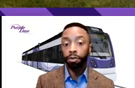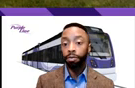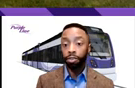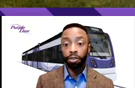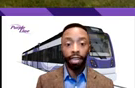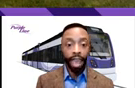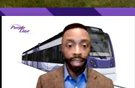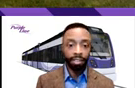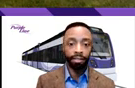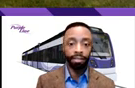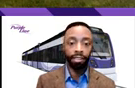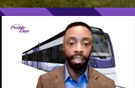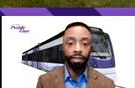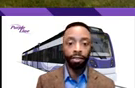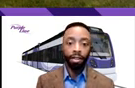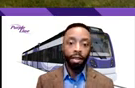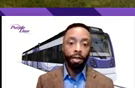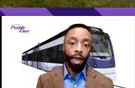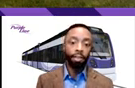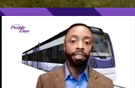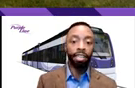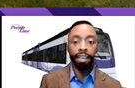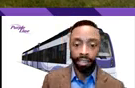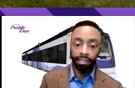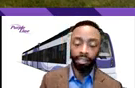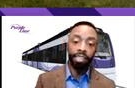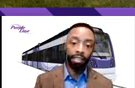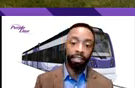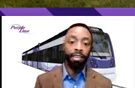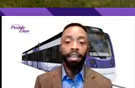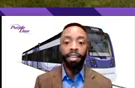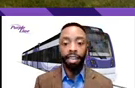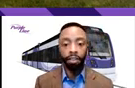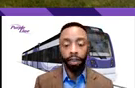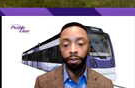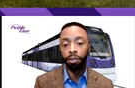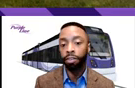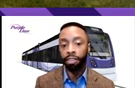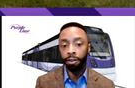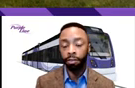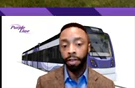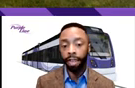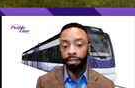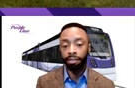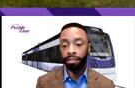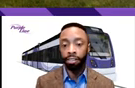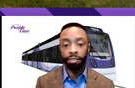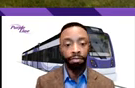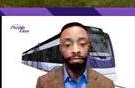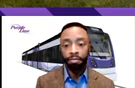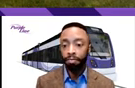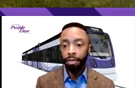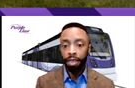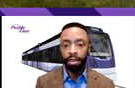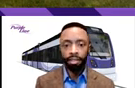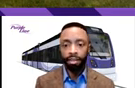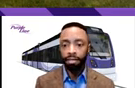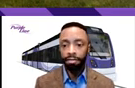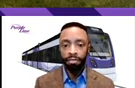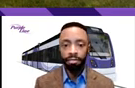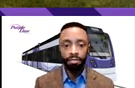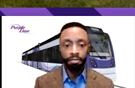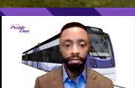here to you can access the station, riders can access and take the elevators or the stairs to access the station.